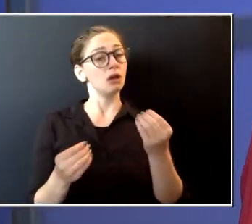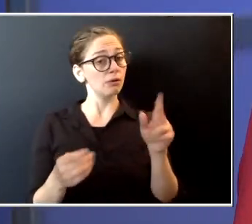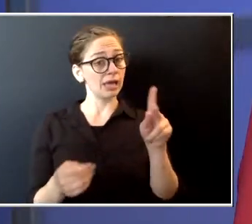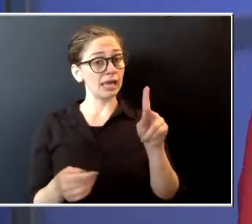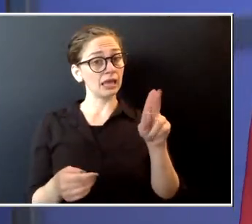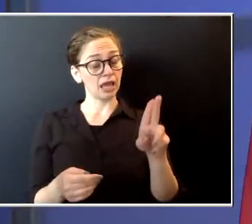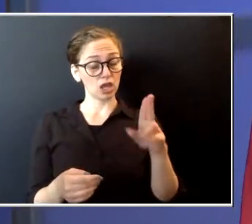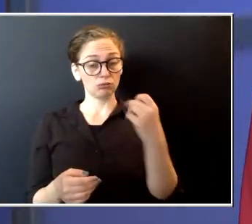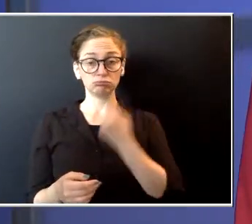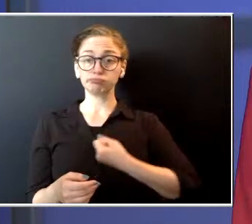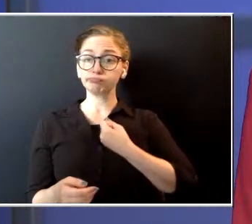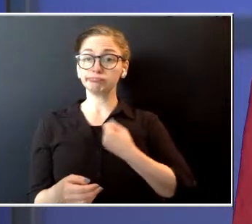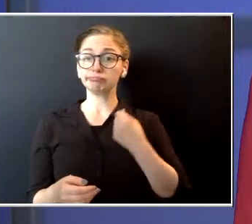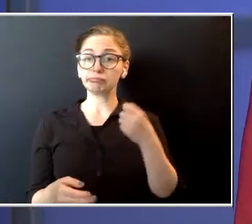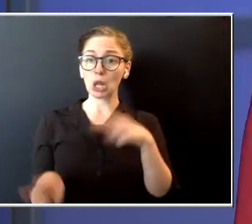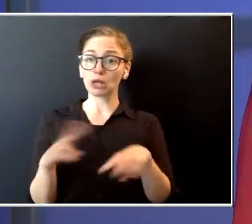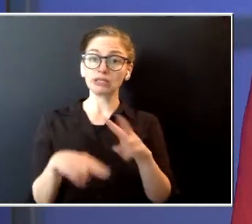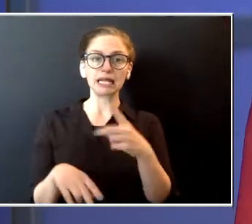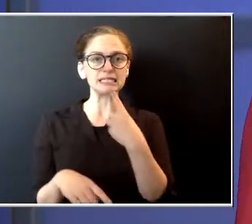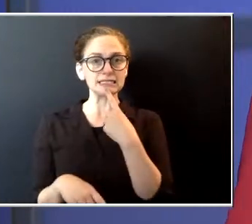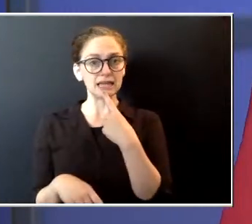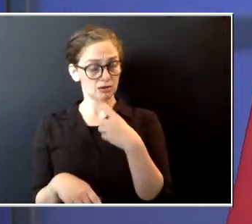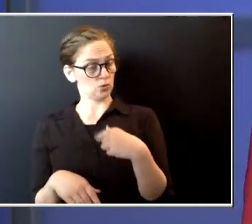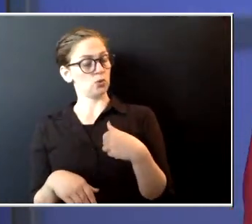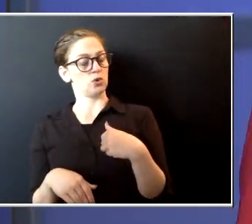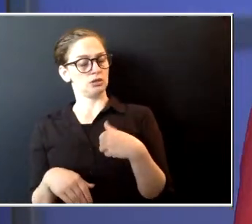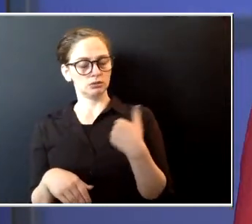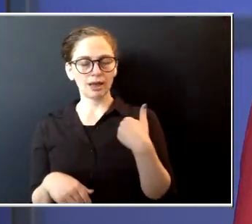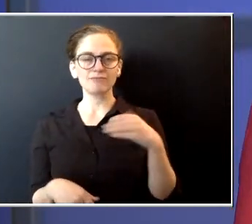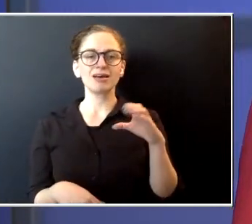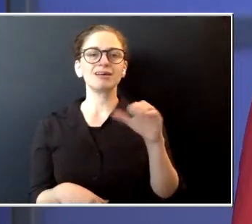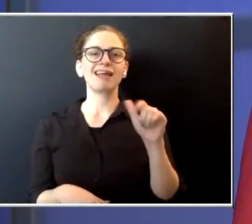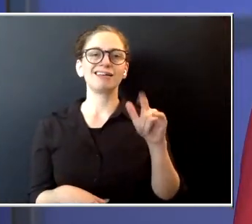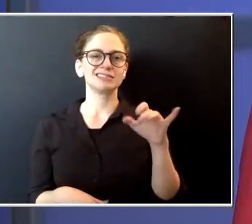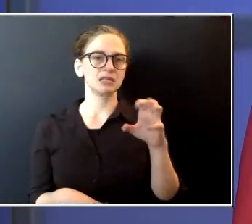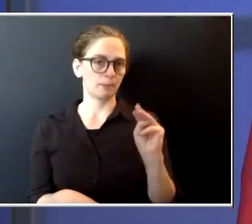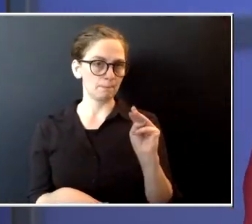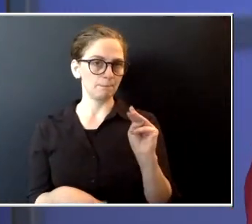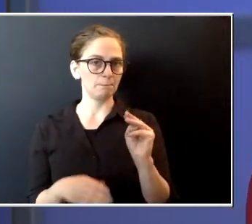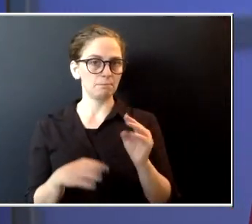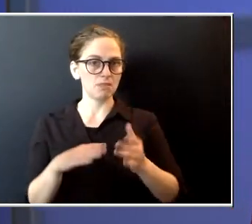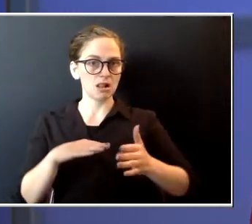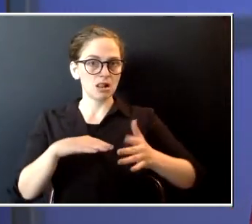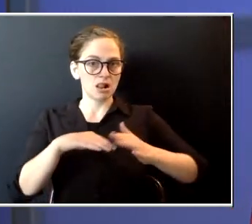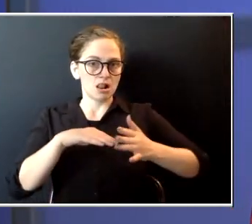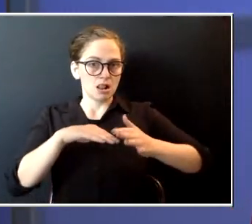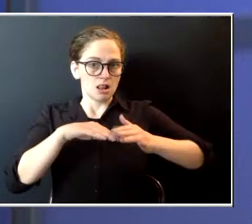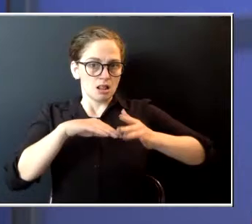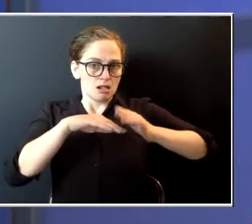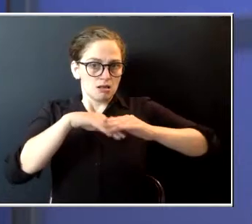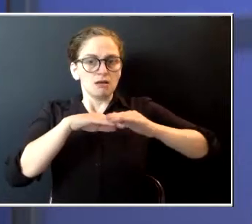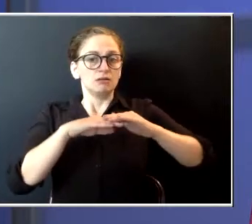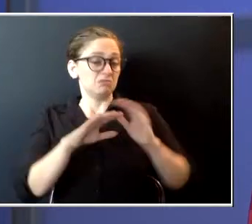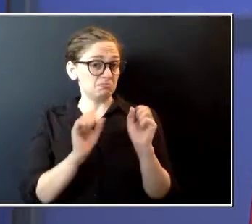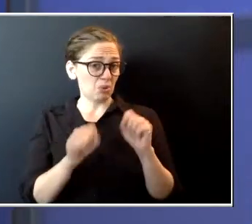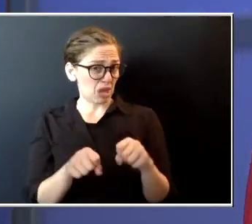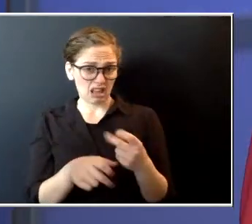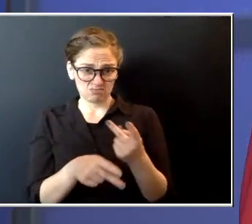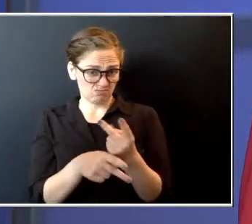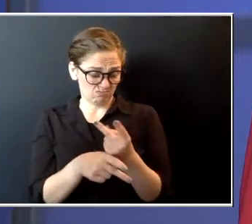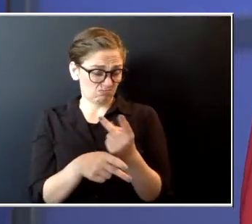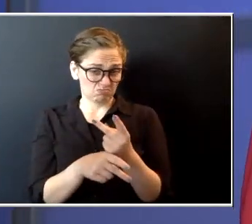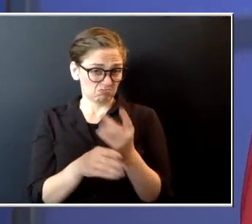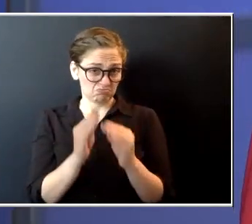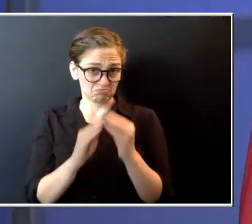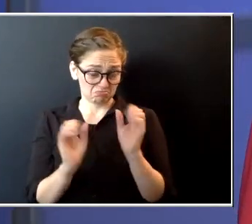you've got some buildup, calcium buildup, and there's a way to take care of it. And when I heard